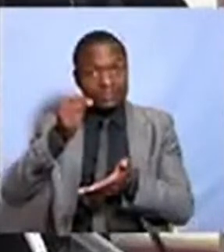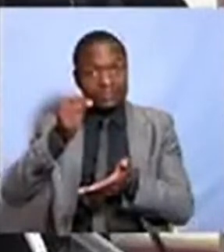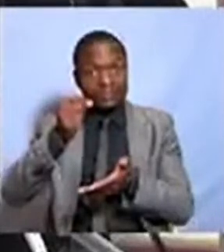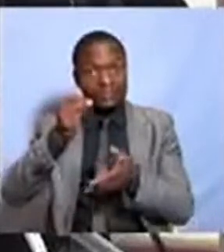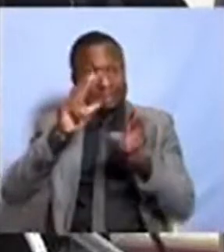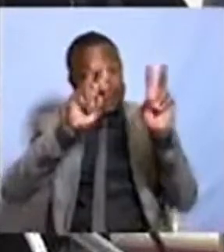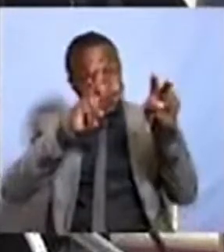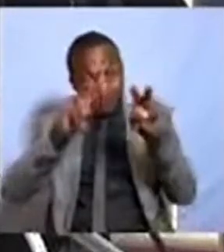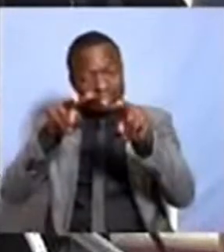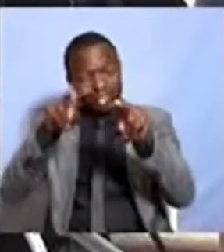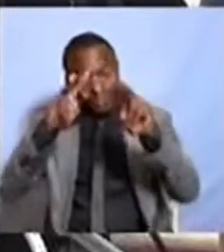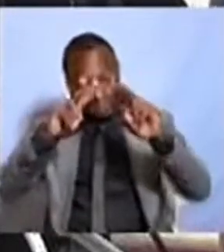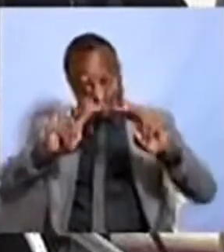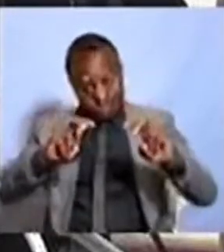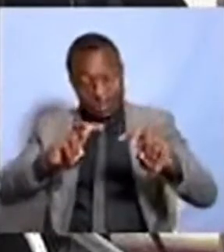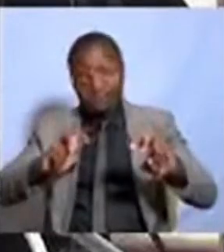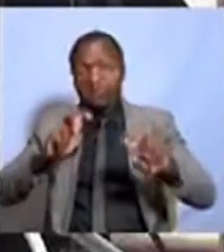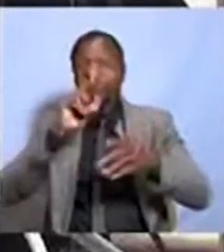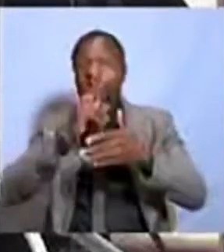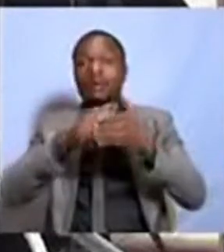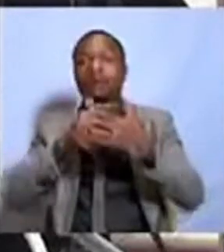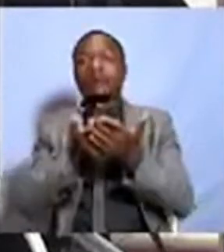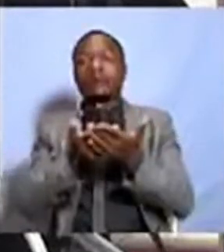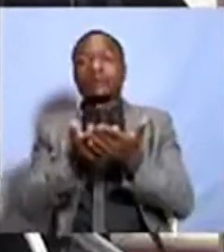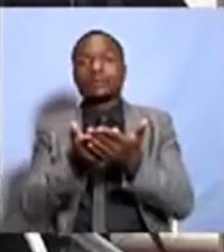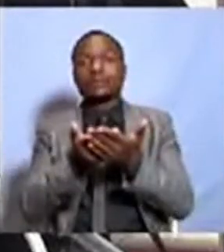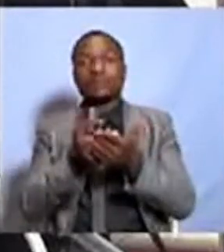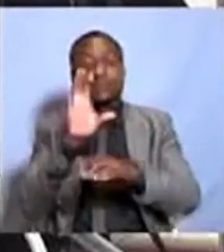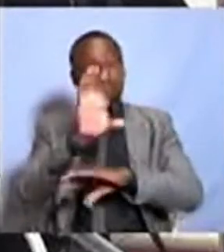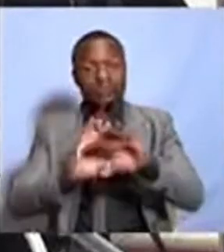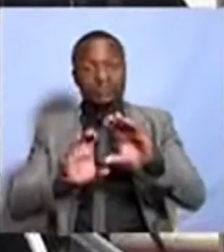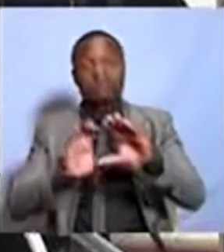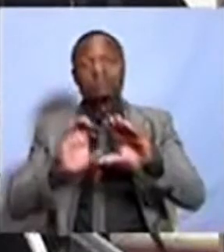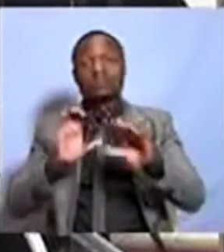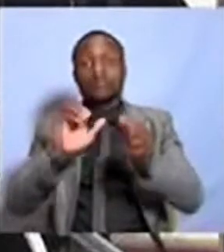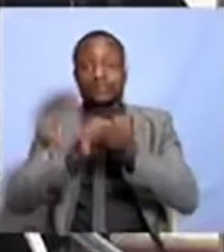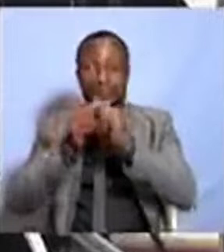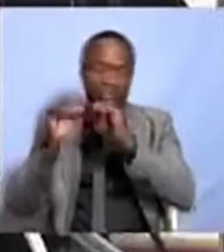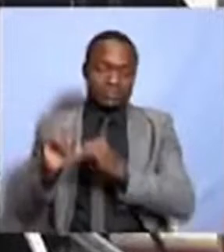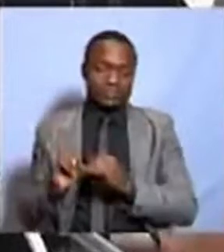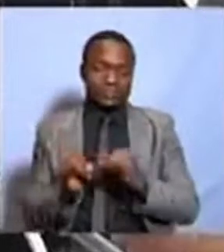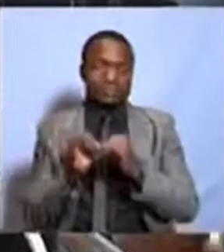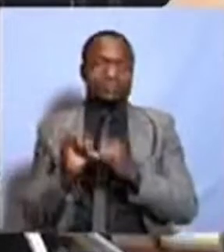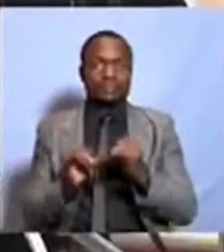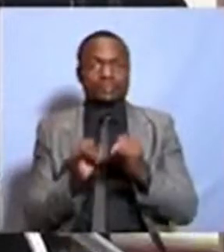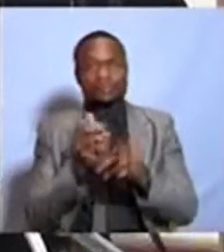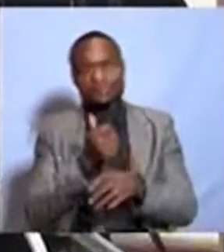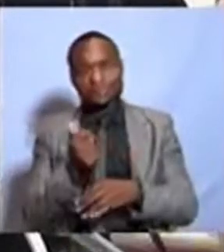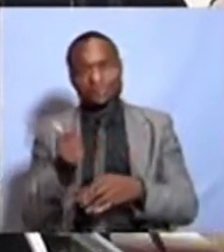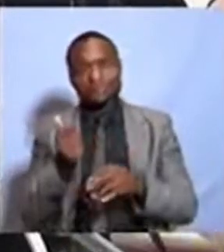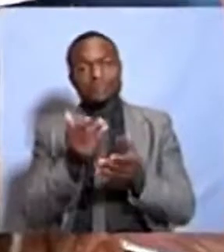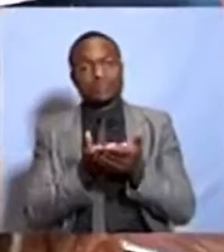this affected program implementation and the like. I'll give my colleague to respond to the other.